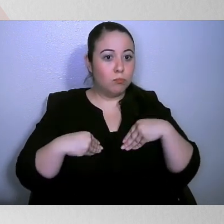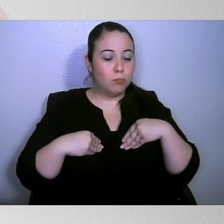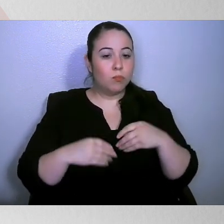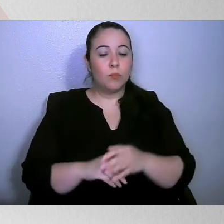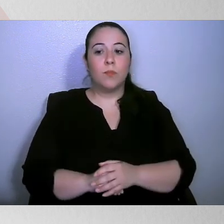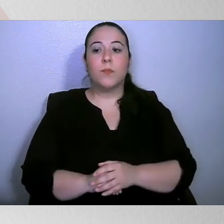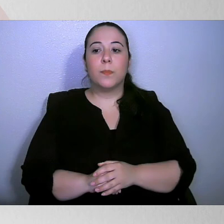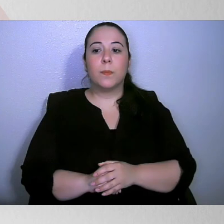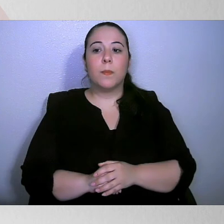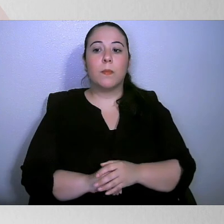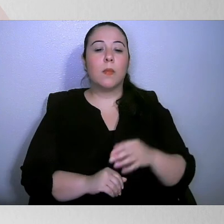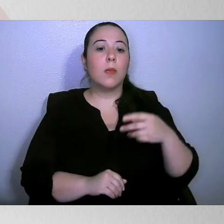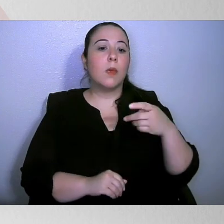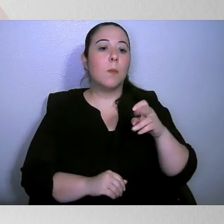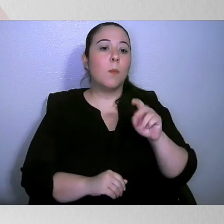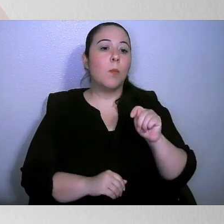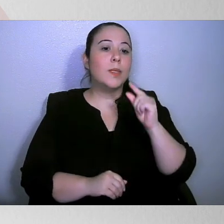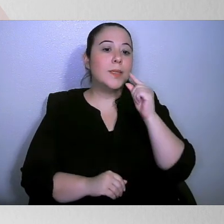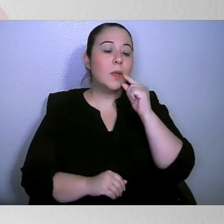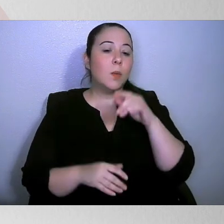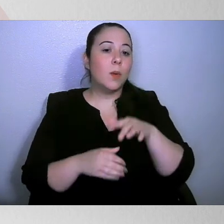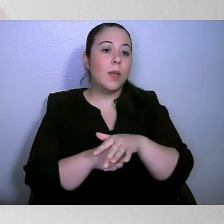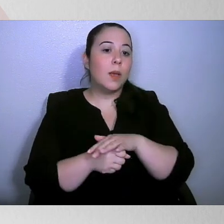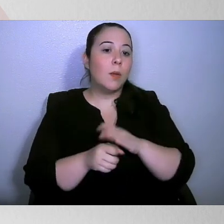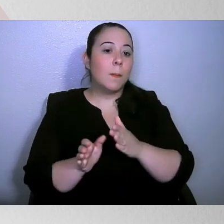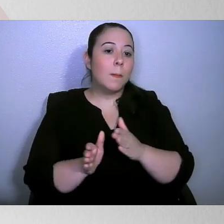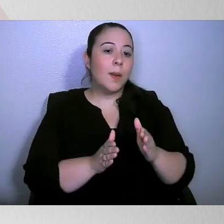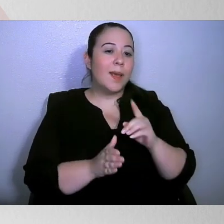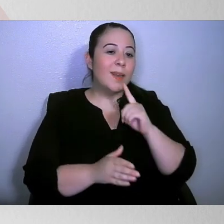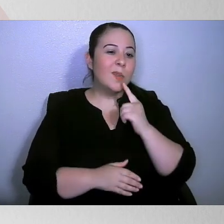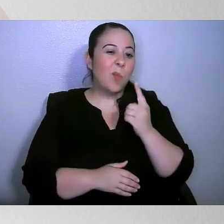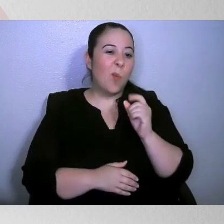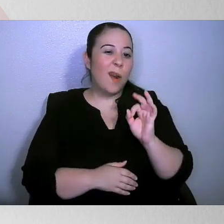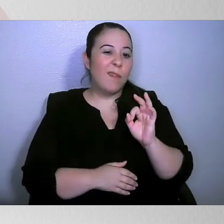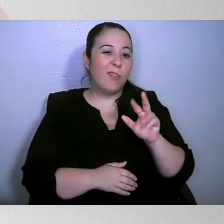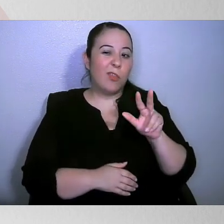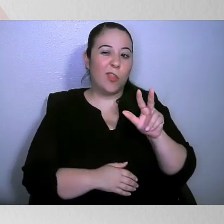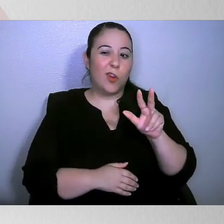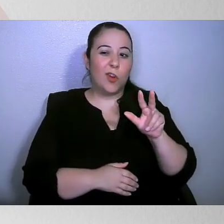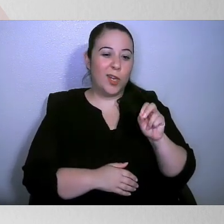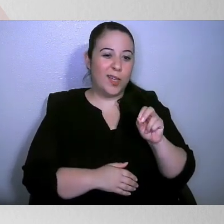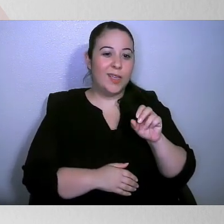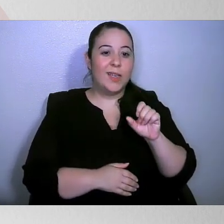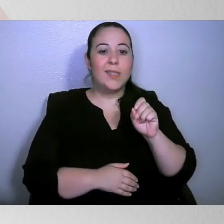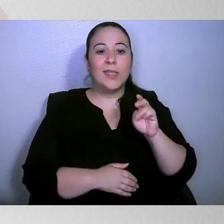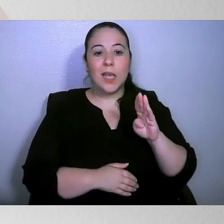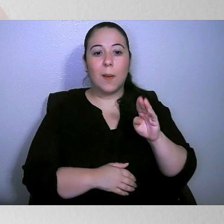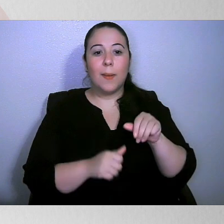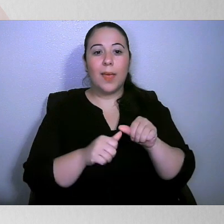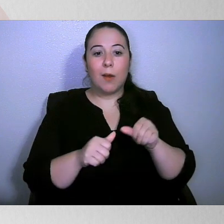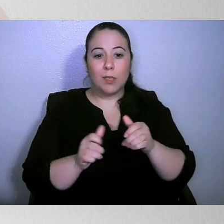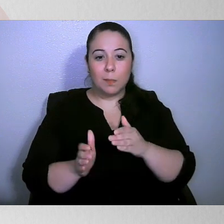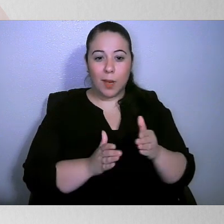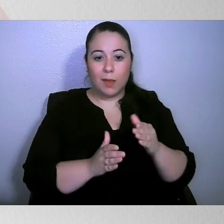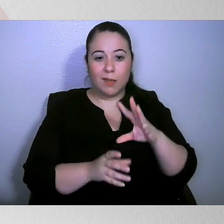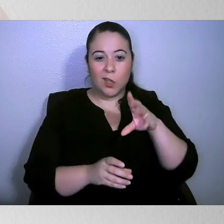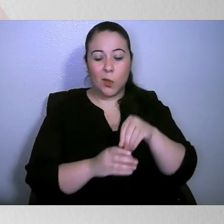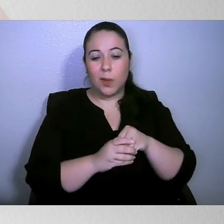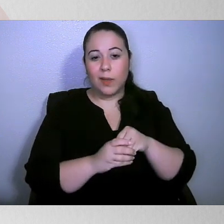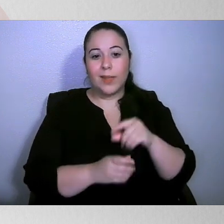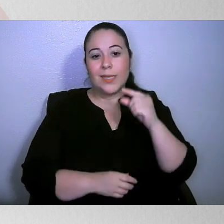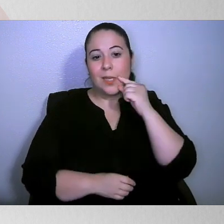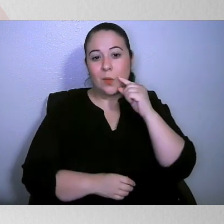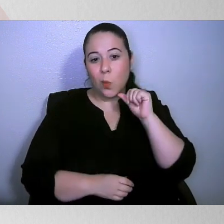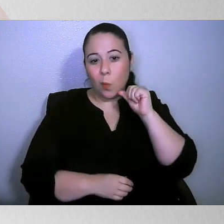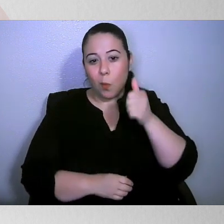The Port San Antonio Area Regional Center Plan is one of 30 sub-area plans that are components of the SA Tomorrow Comprehensive Plan, which is the overarching